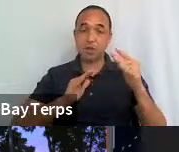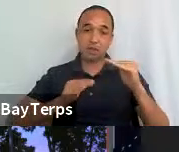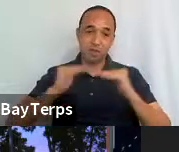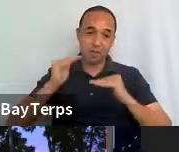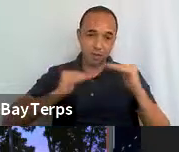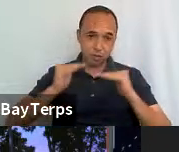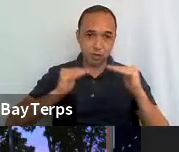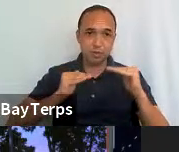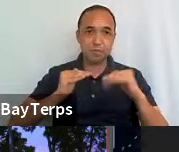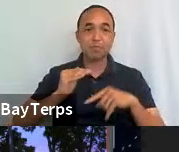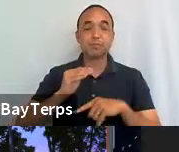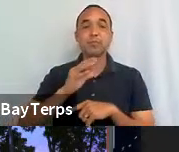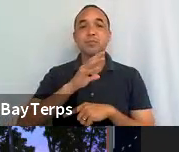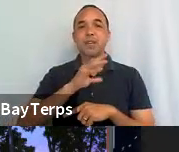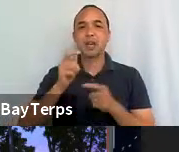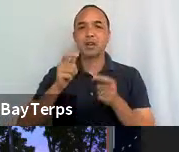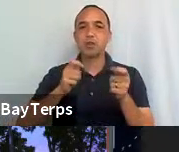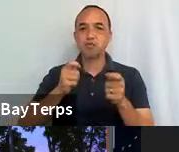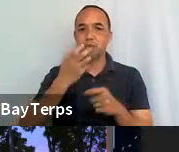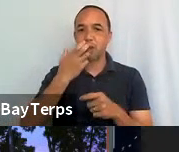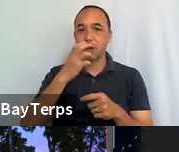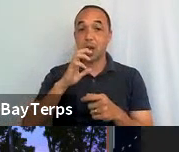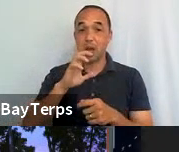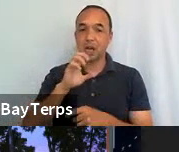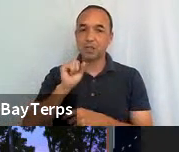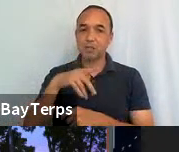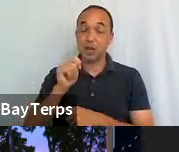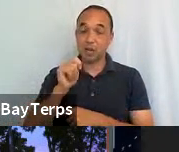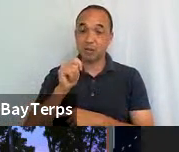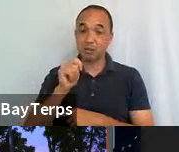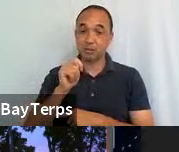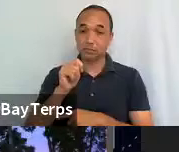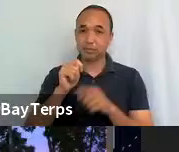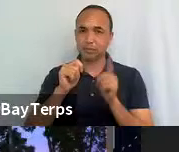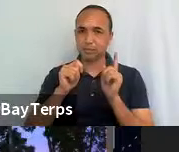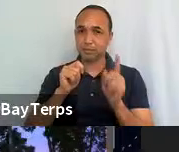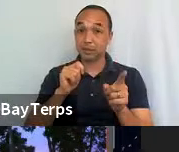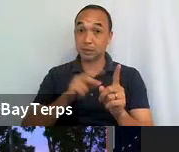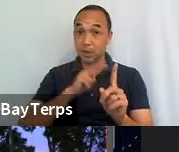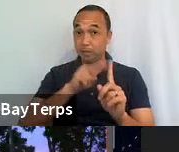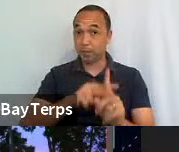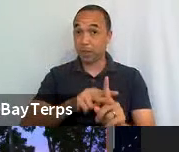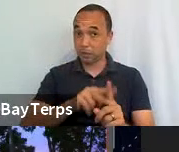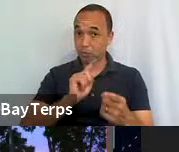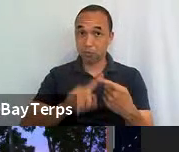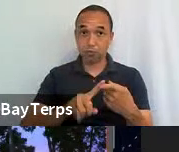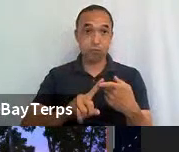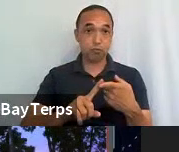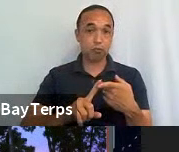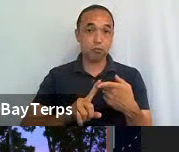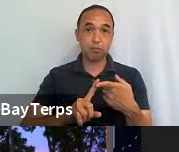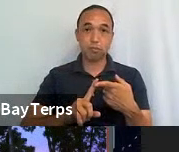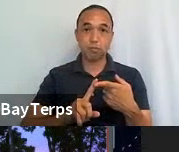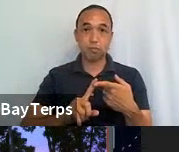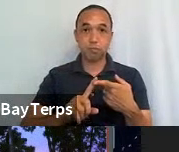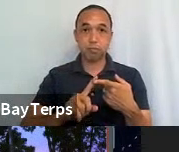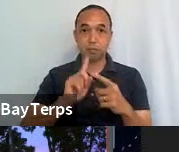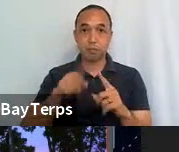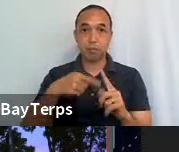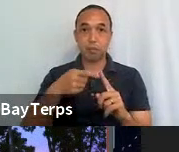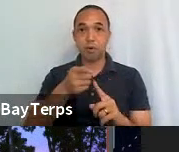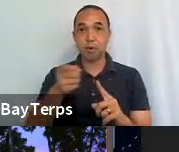hotspots. And this is something that is applicable when you have an actual